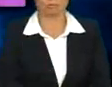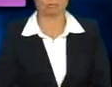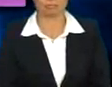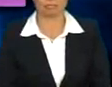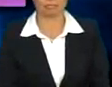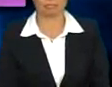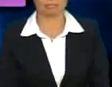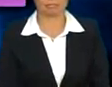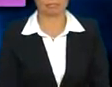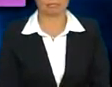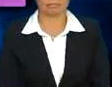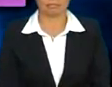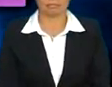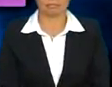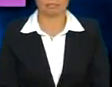No.